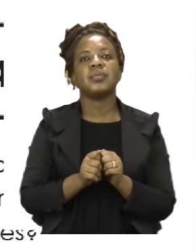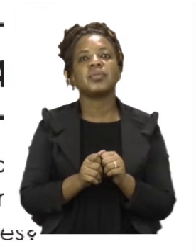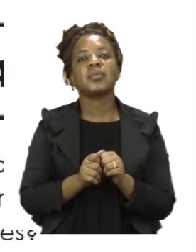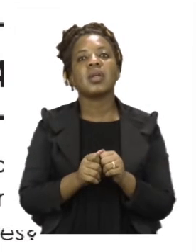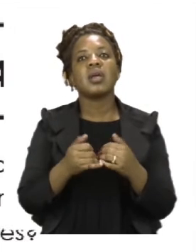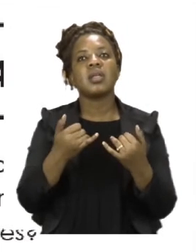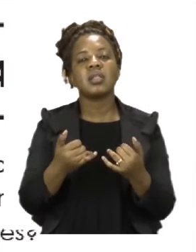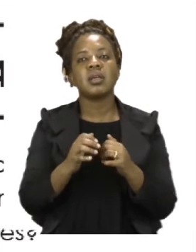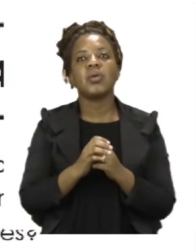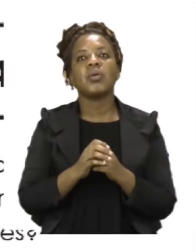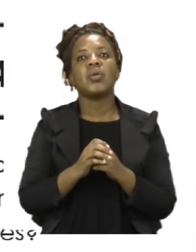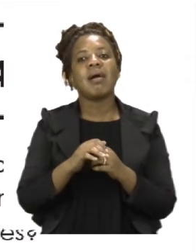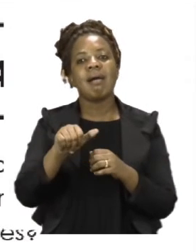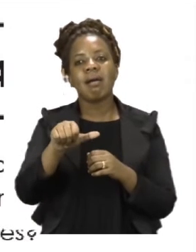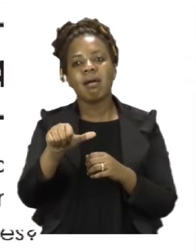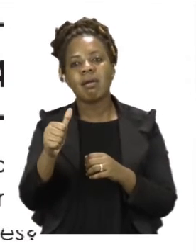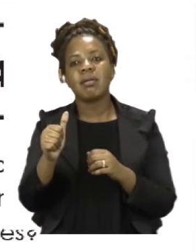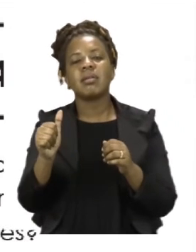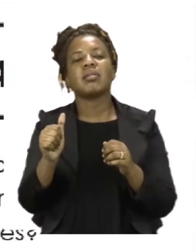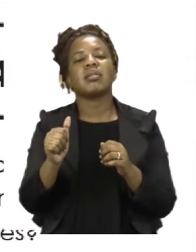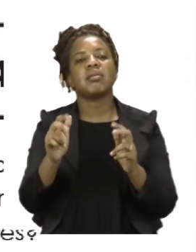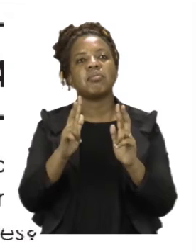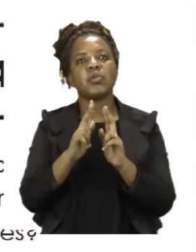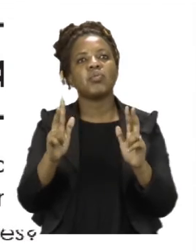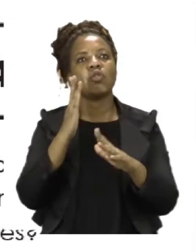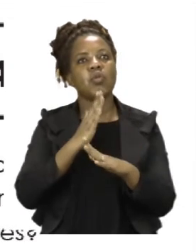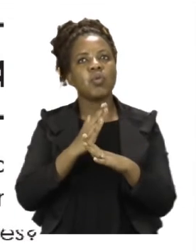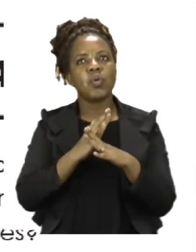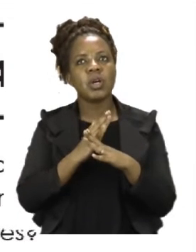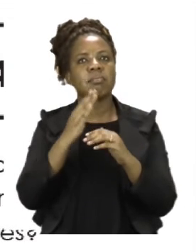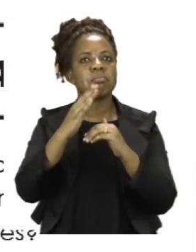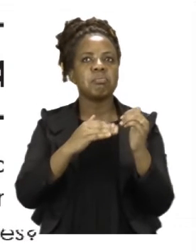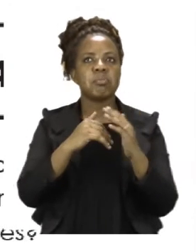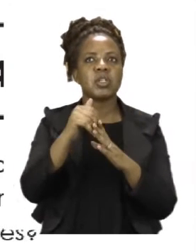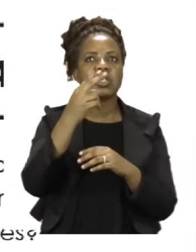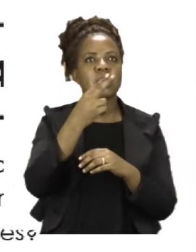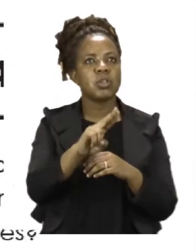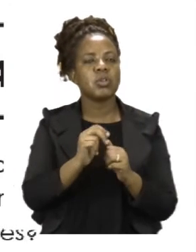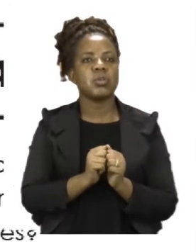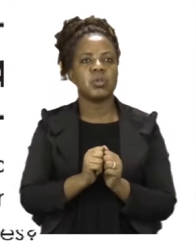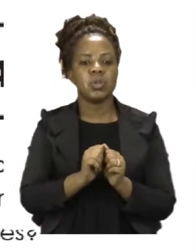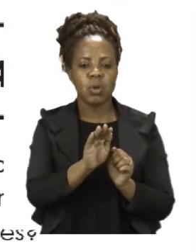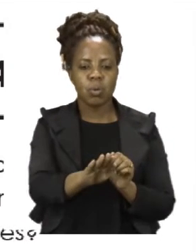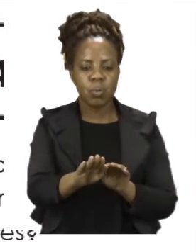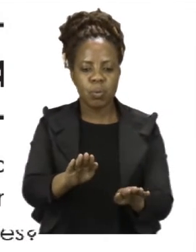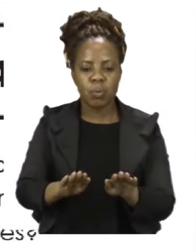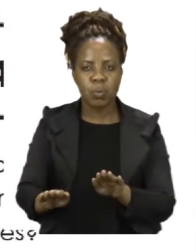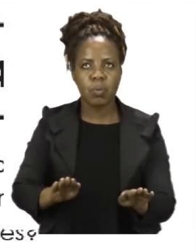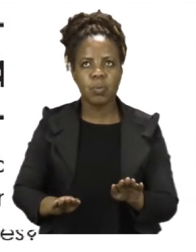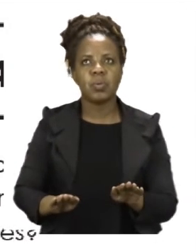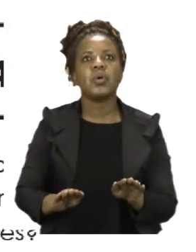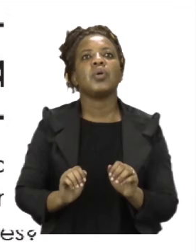or tilers? Wow, this one seems a little tricky. It seems like we have to do